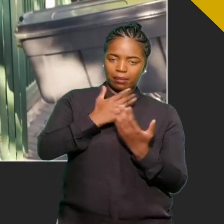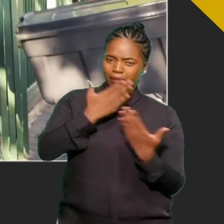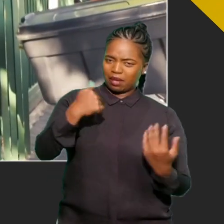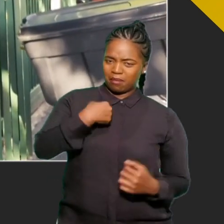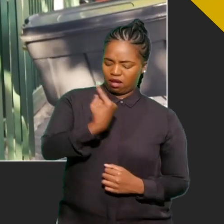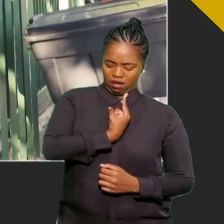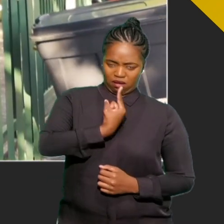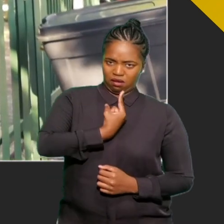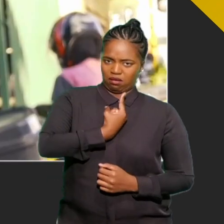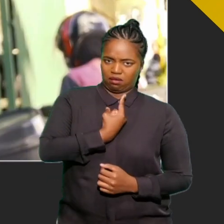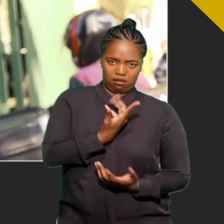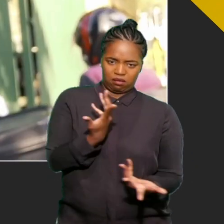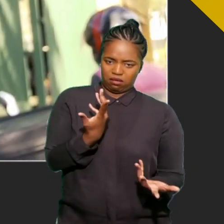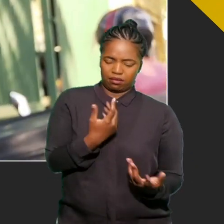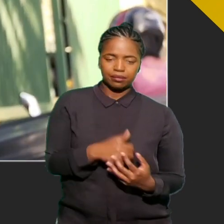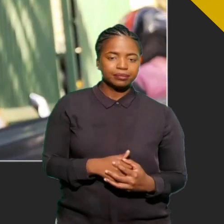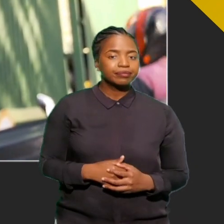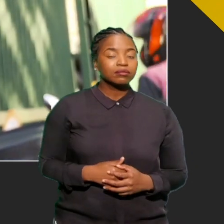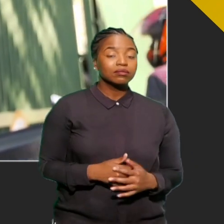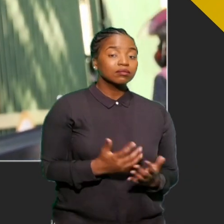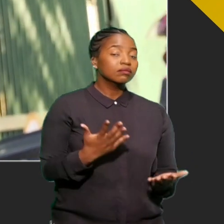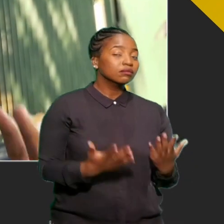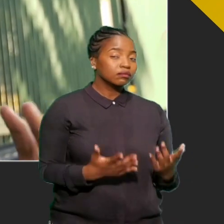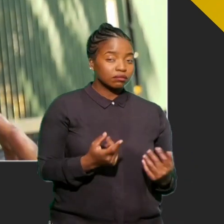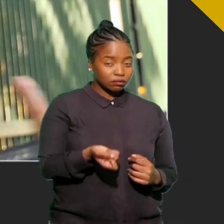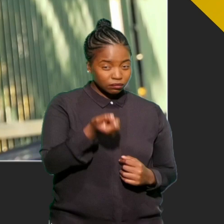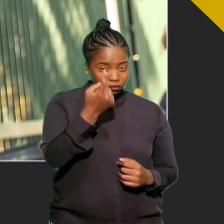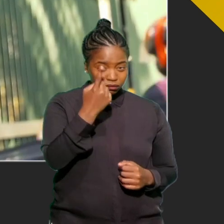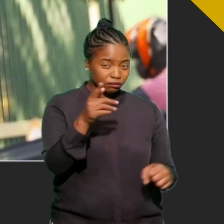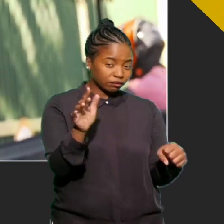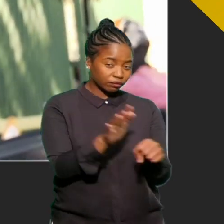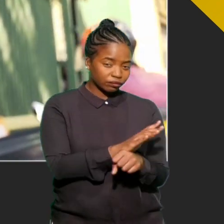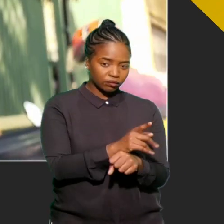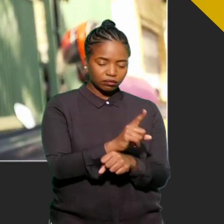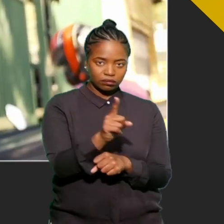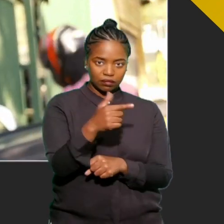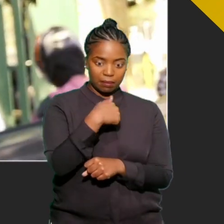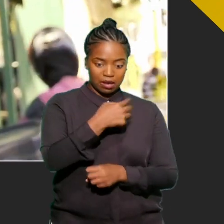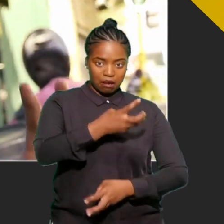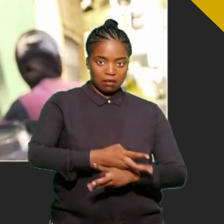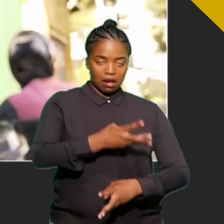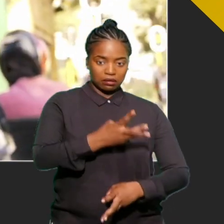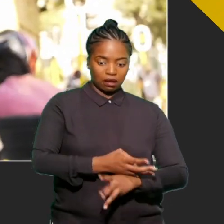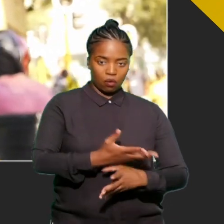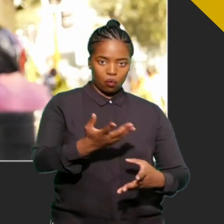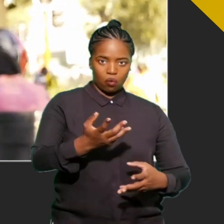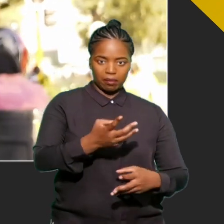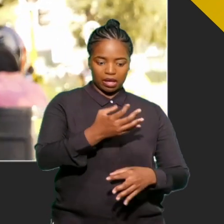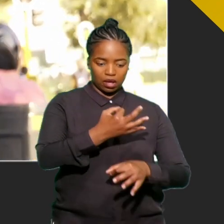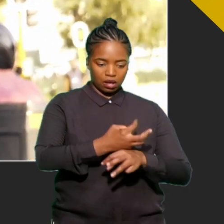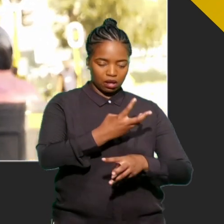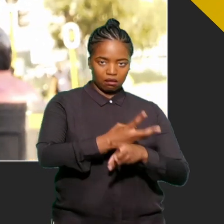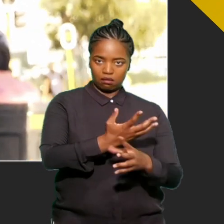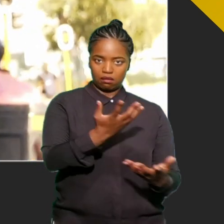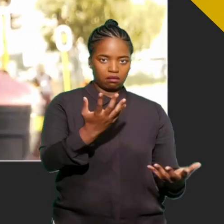Like, nomdwanakho, you have nothing to do. You may not really understand this whole concept of being a mother or being a parent in